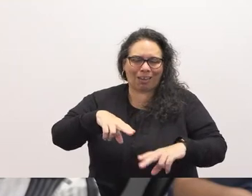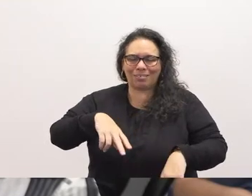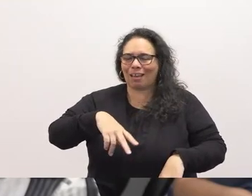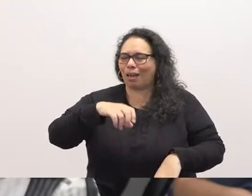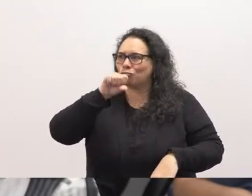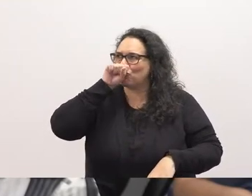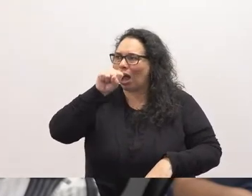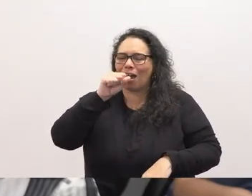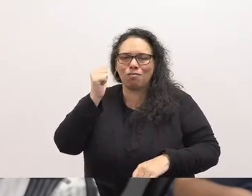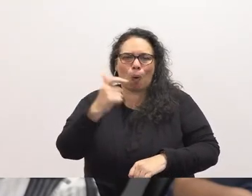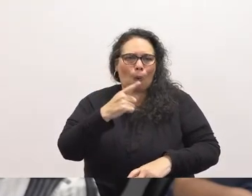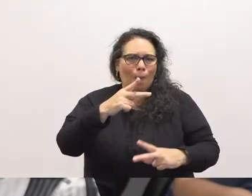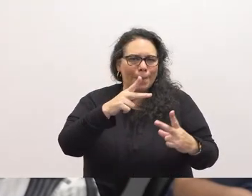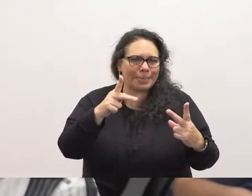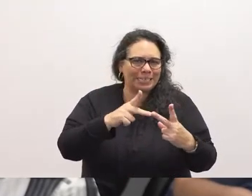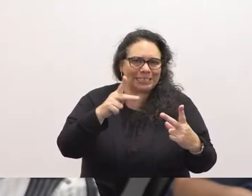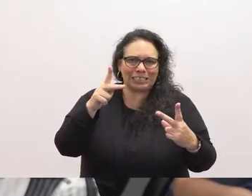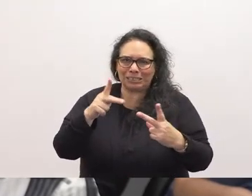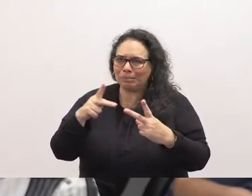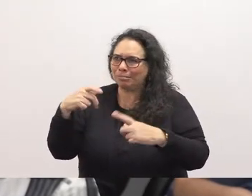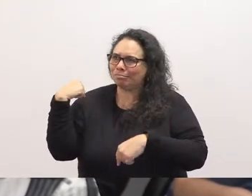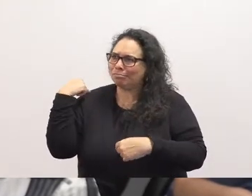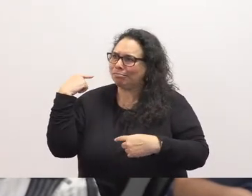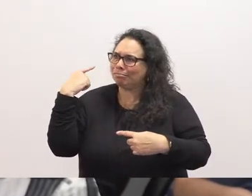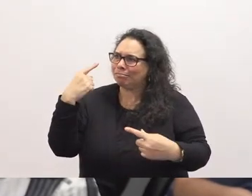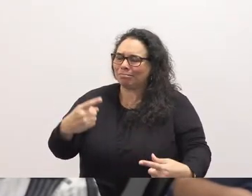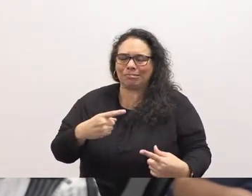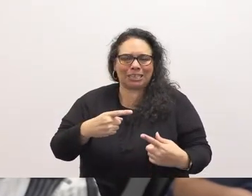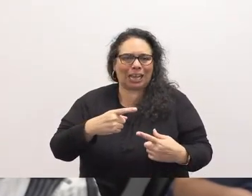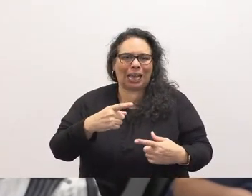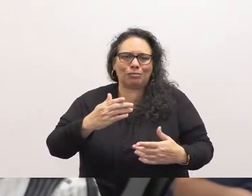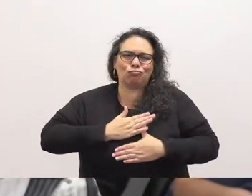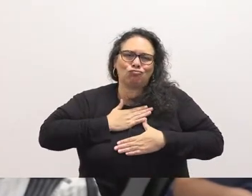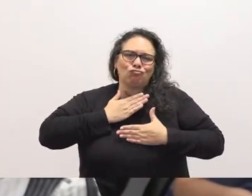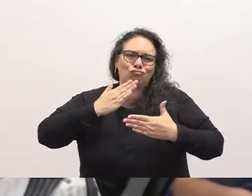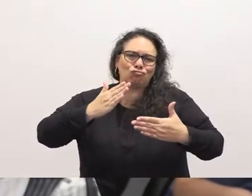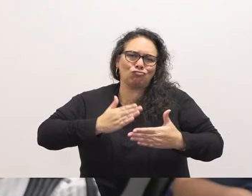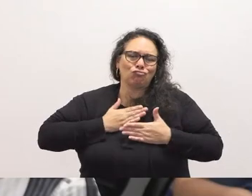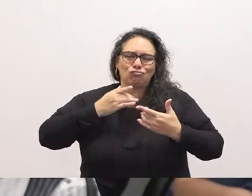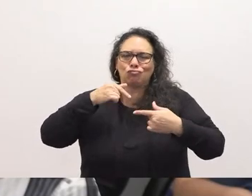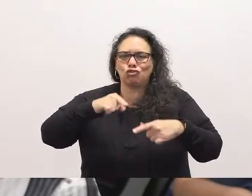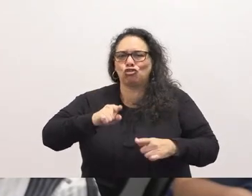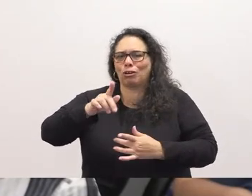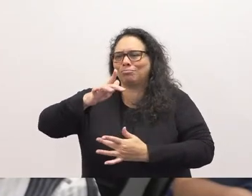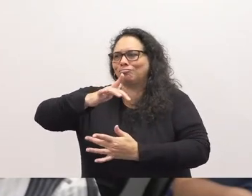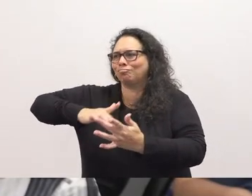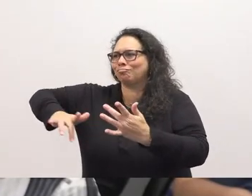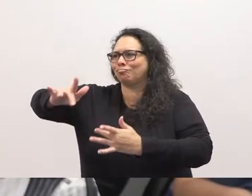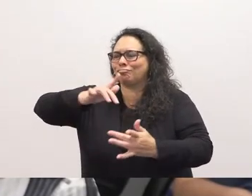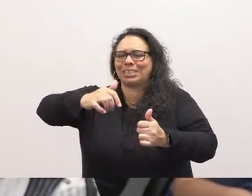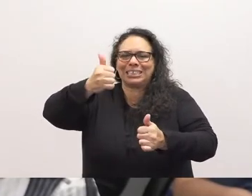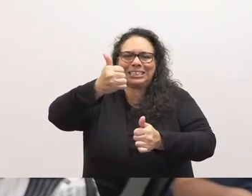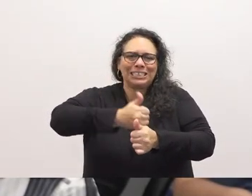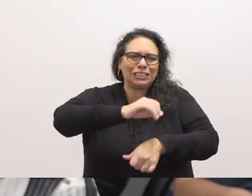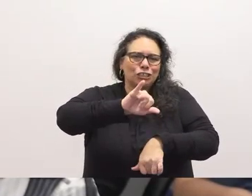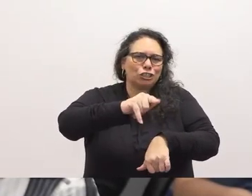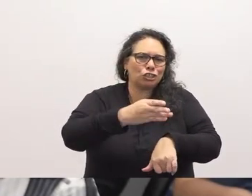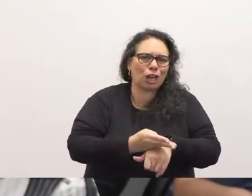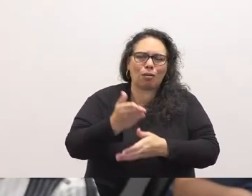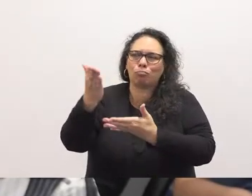position I've had over the years and found tremendous joy in that journey. Each position brought new